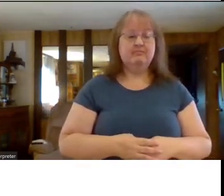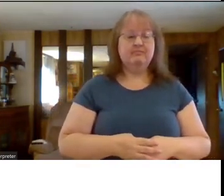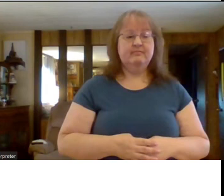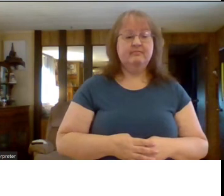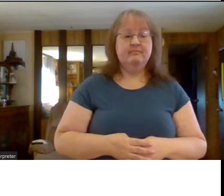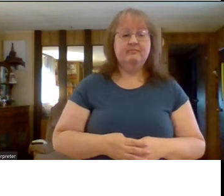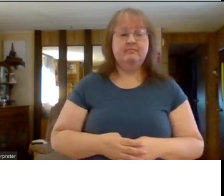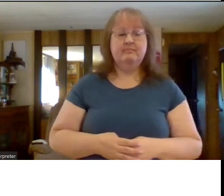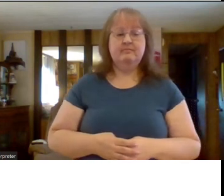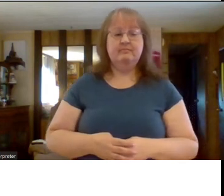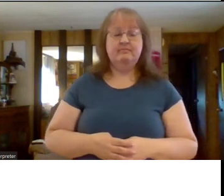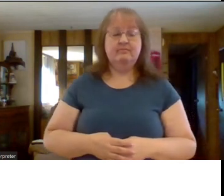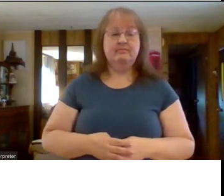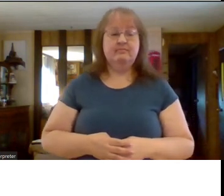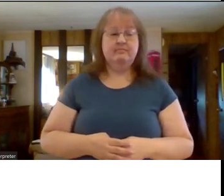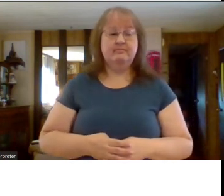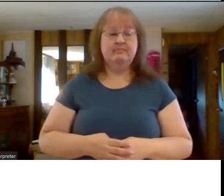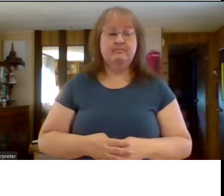ahead.